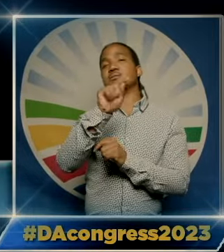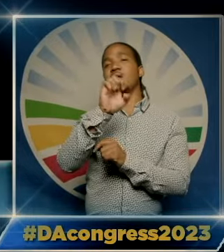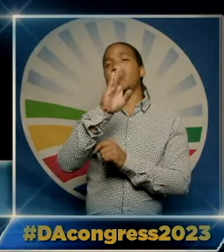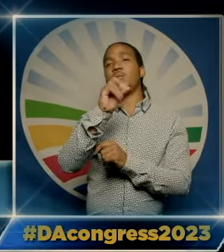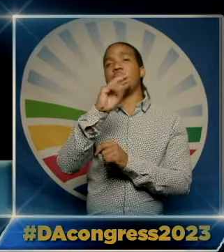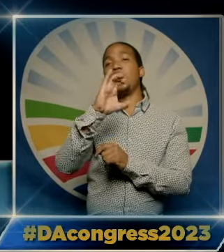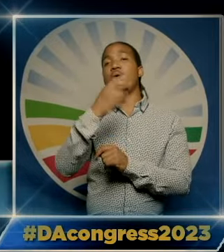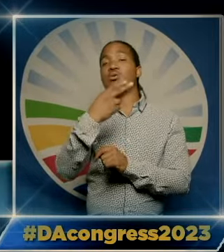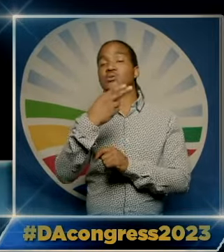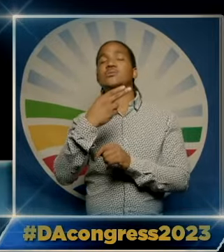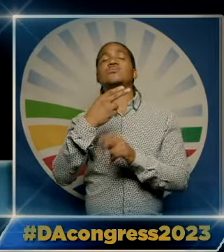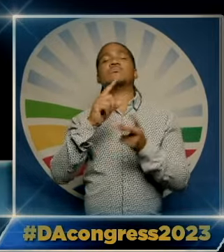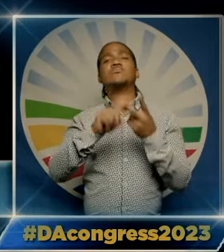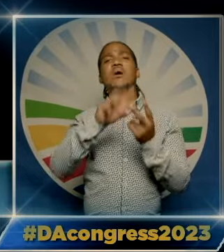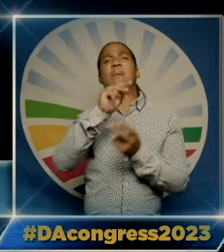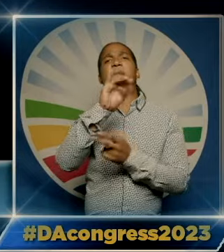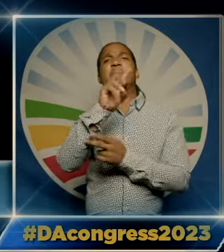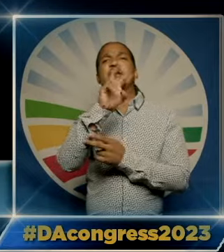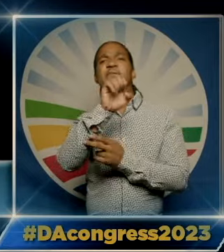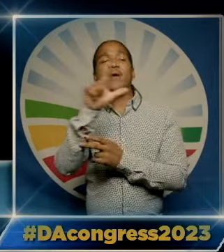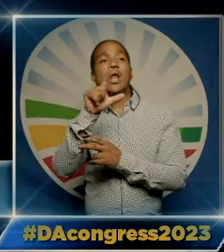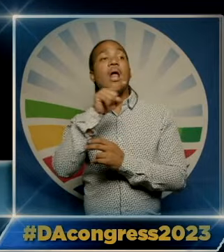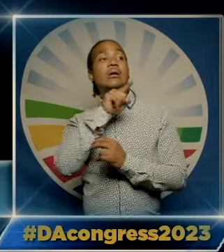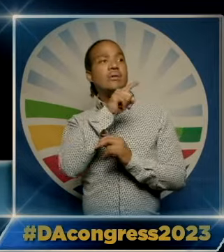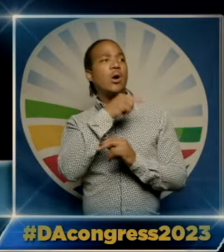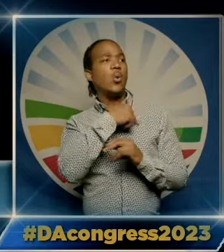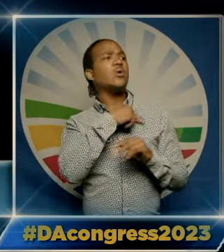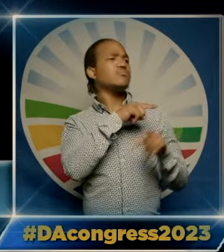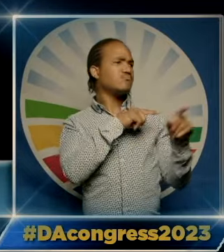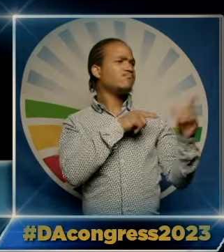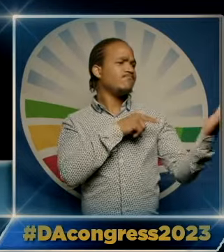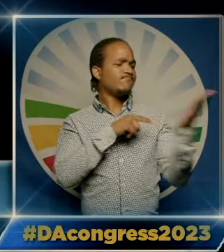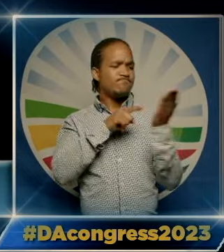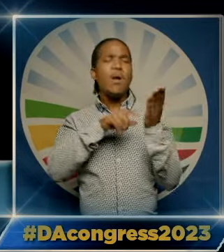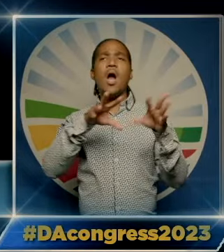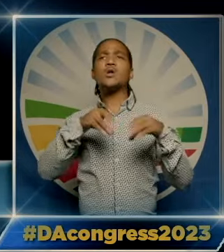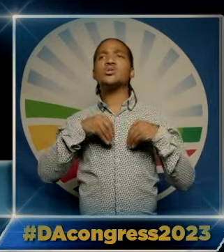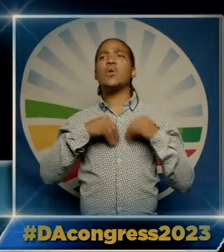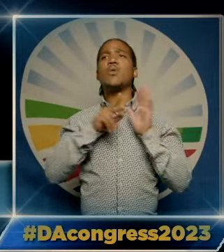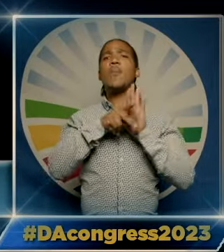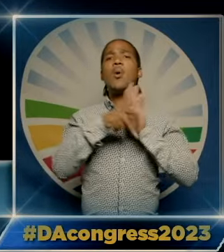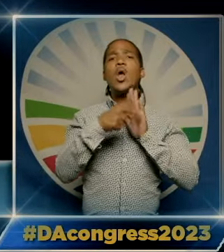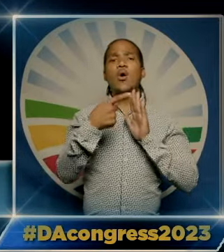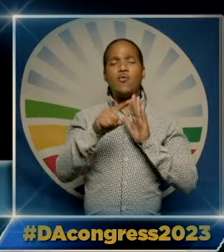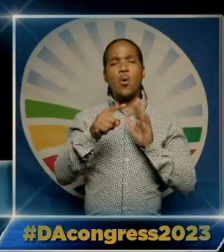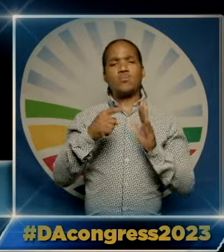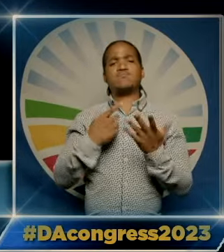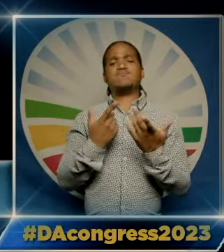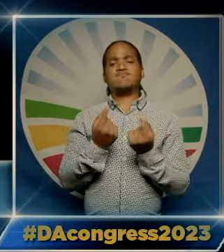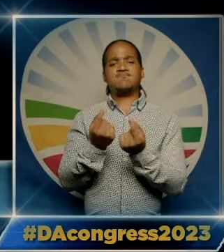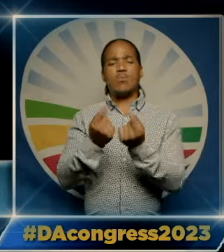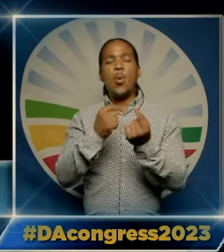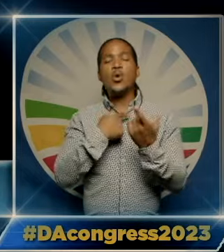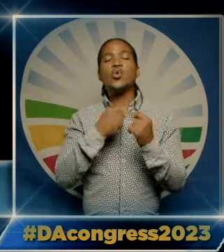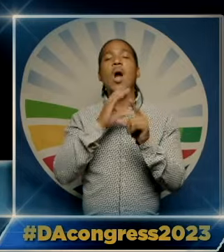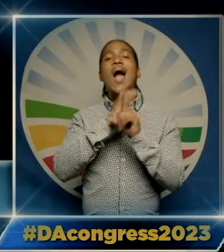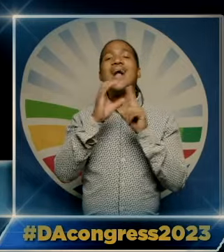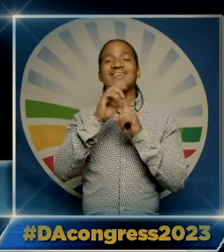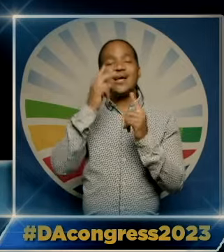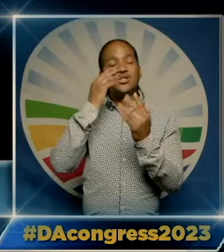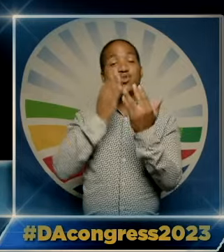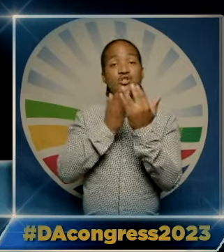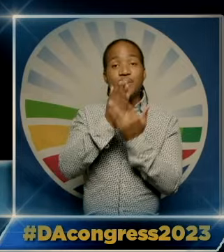more, we adopted policies to support our activities. We've been creating a culture of transparency and